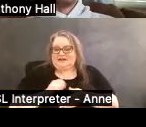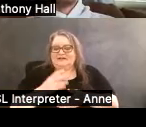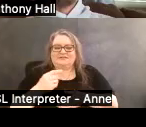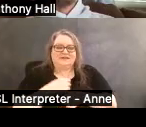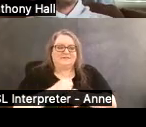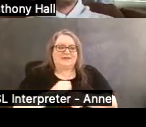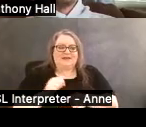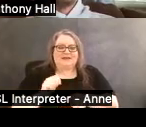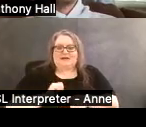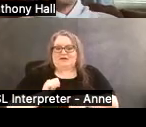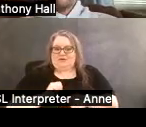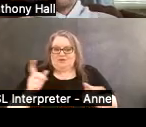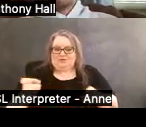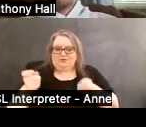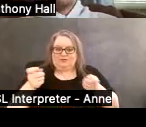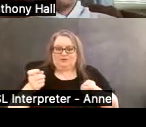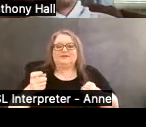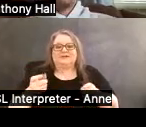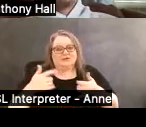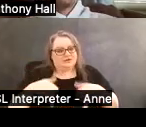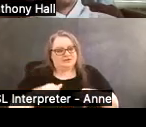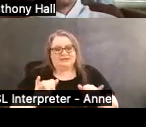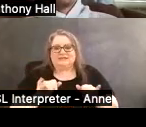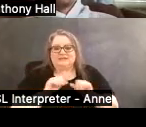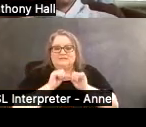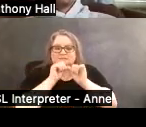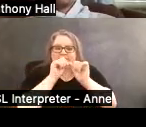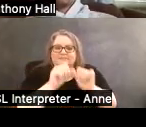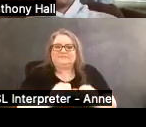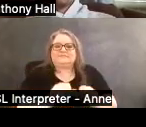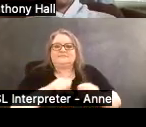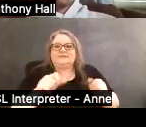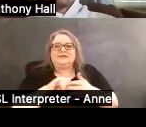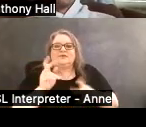a population of people that are still housed to this day.